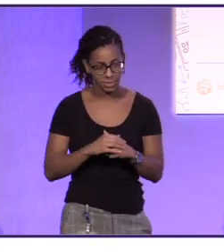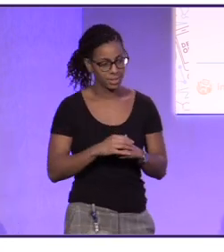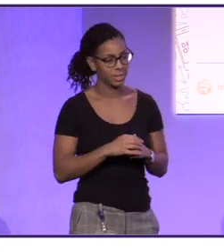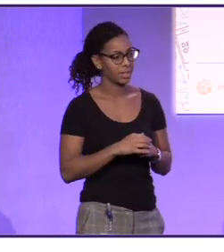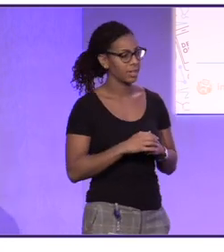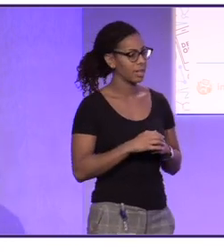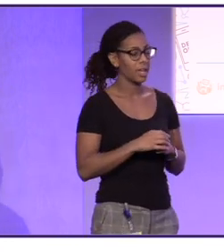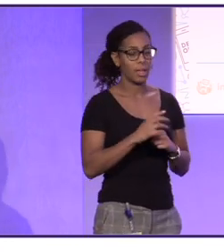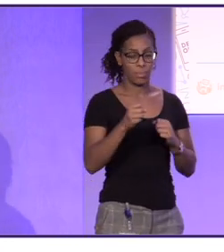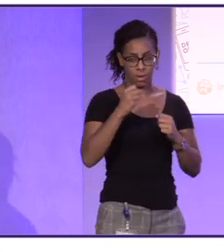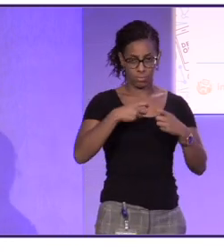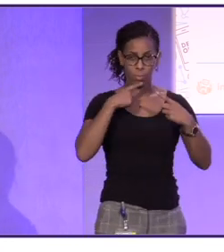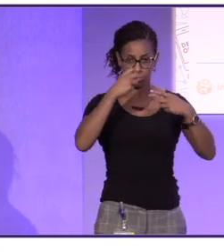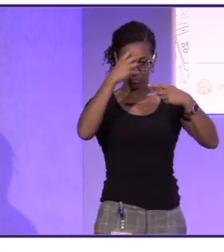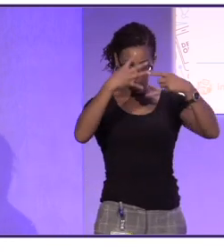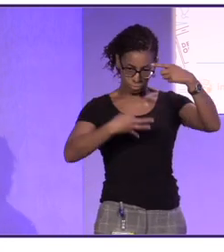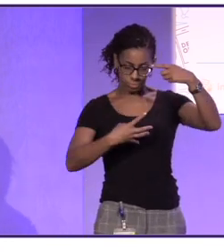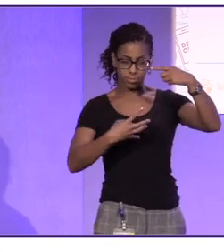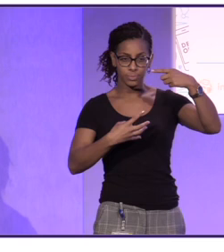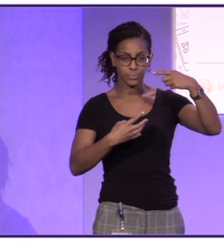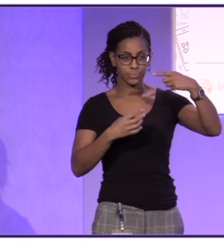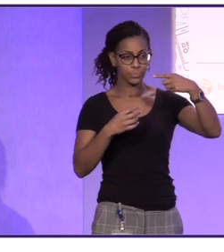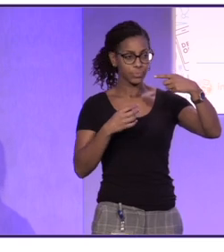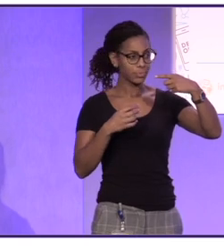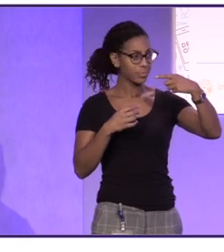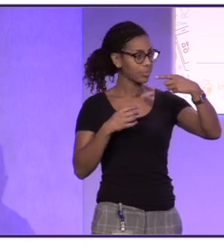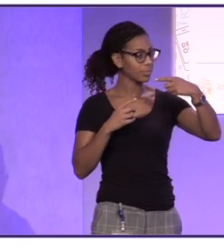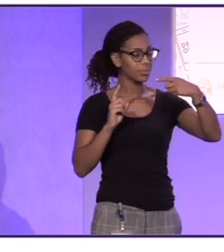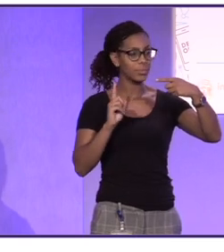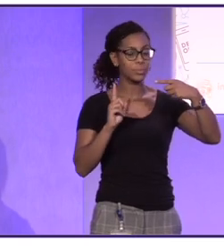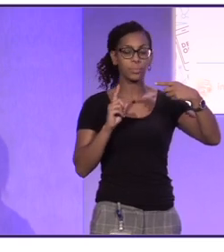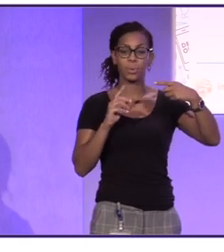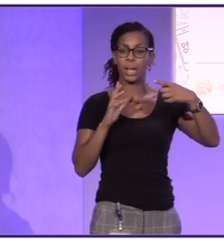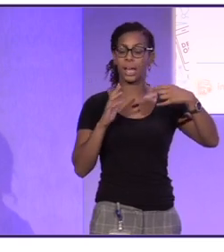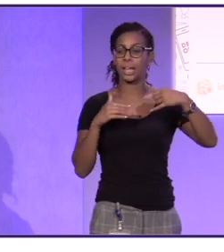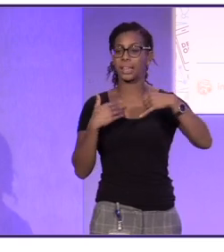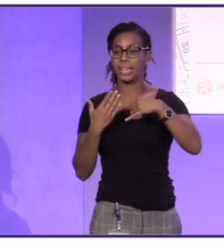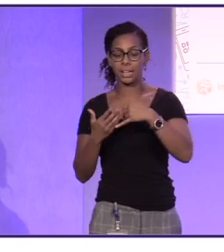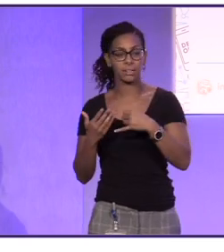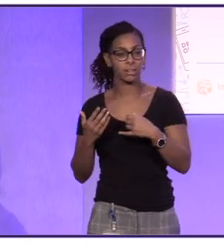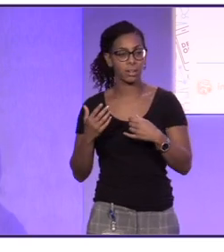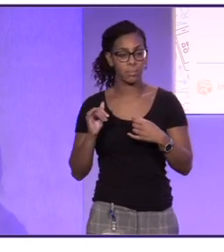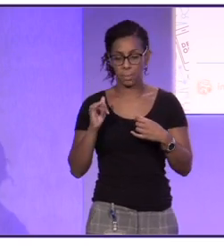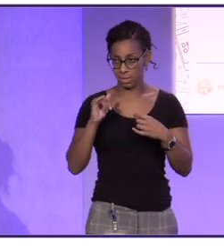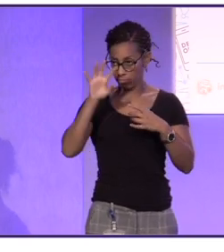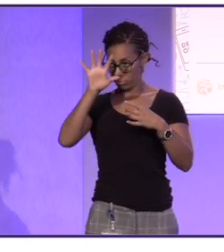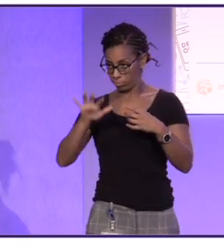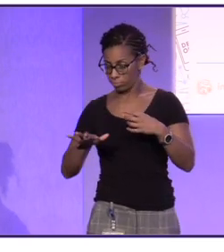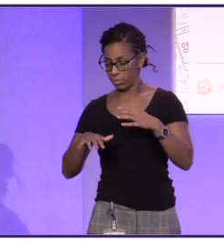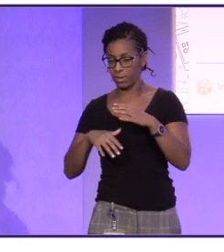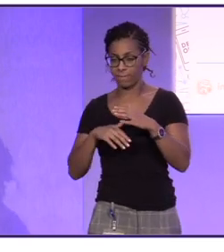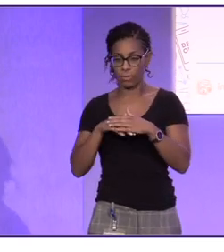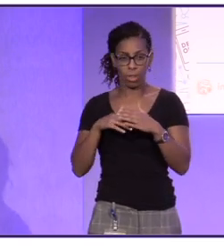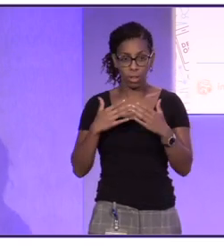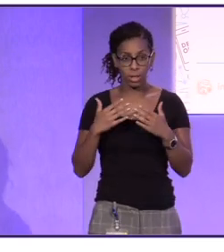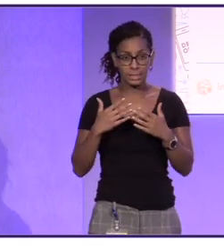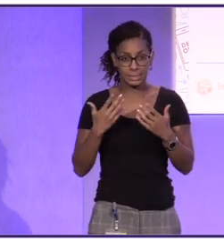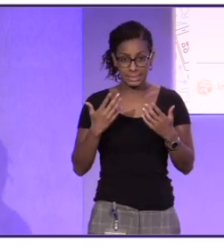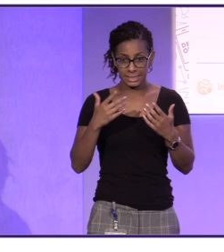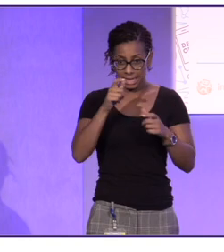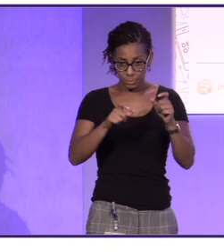We will have a lot of sessions on our web server. And in the end, the web server will be full and can't handle more customers. We are going to lose